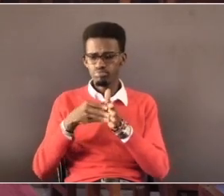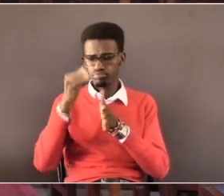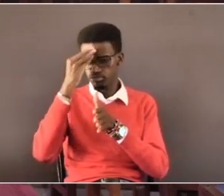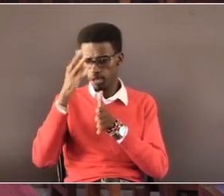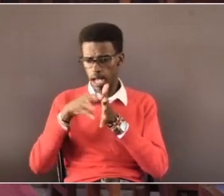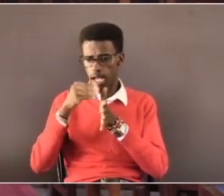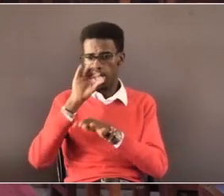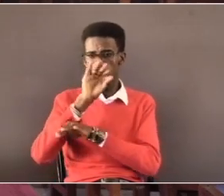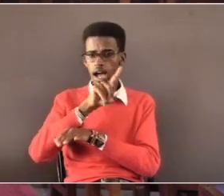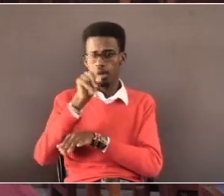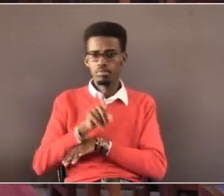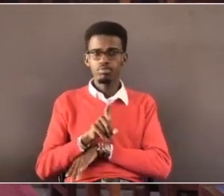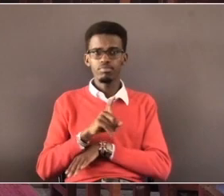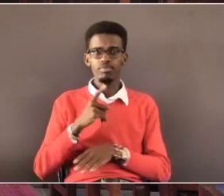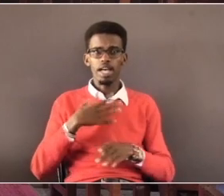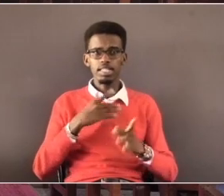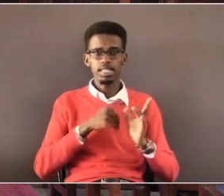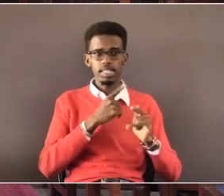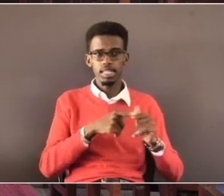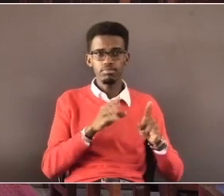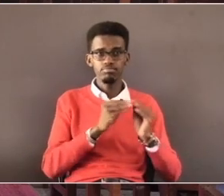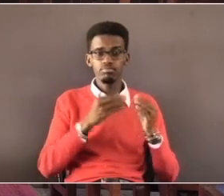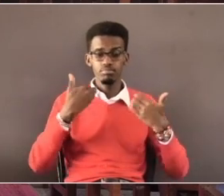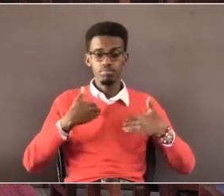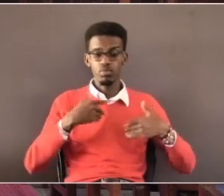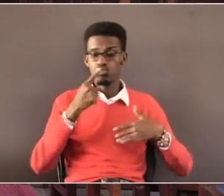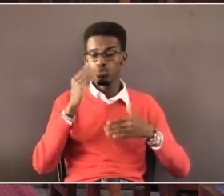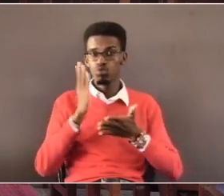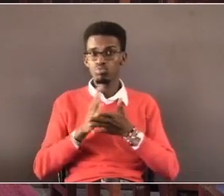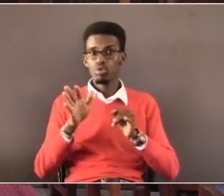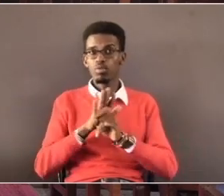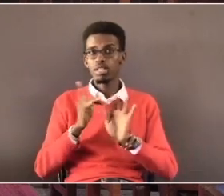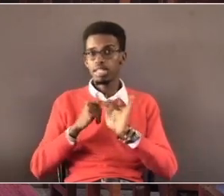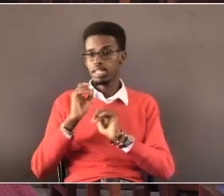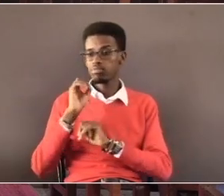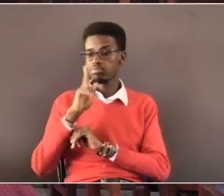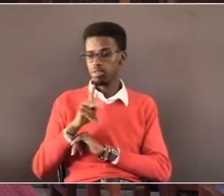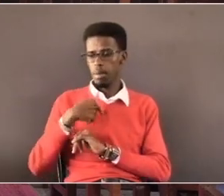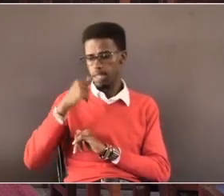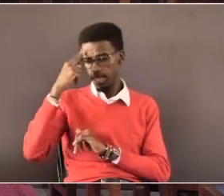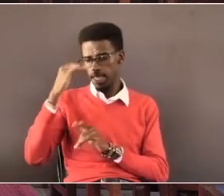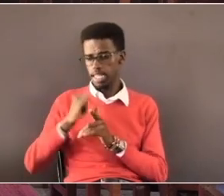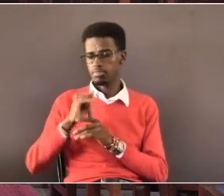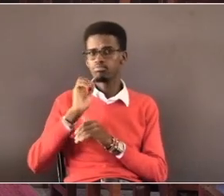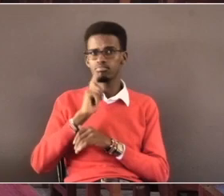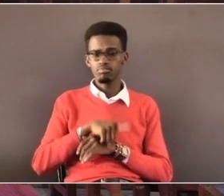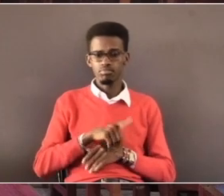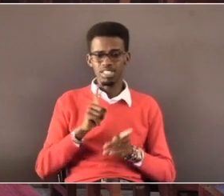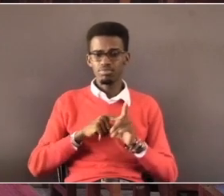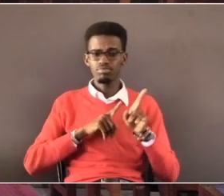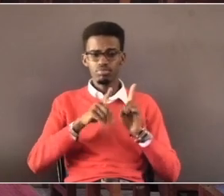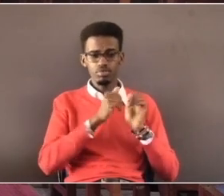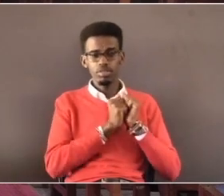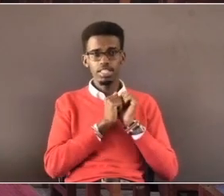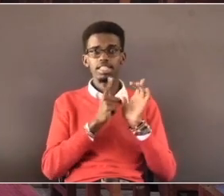read, ask questions. And then when you meet with somebody who is compatible, you're like, I think we can do this journey together.